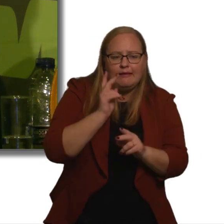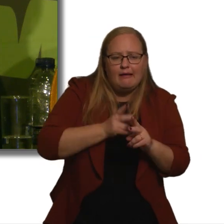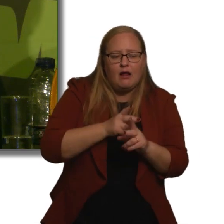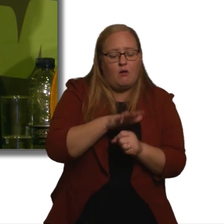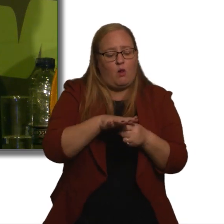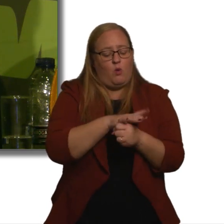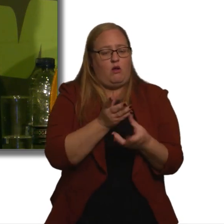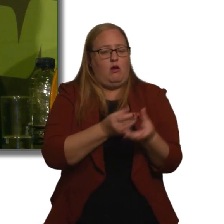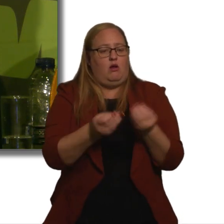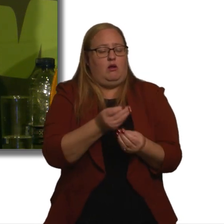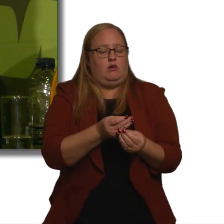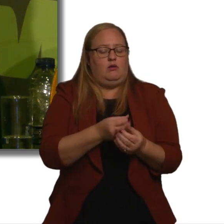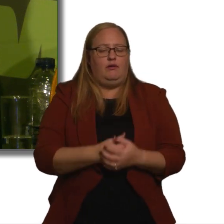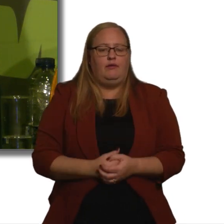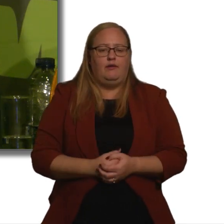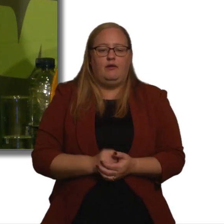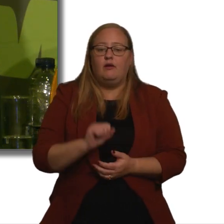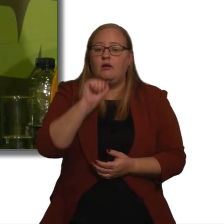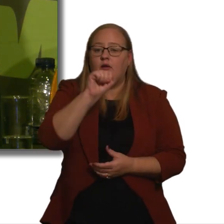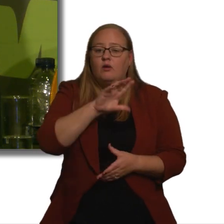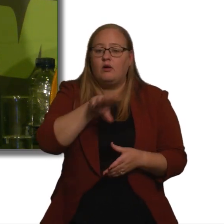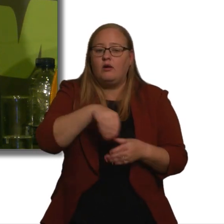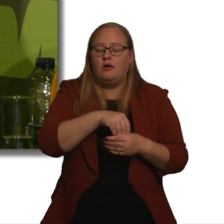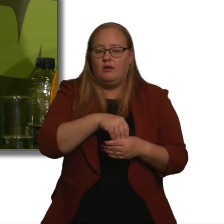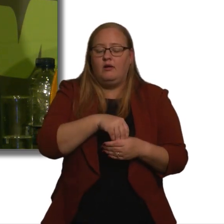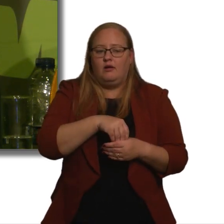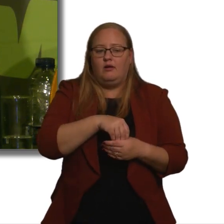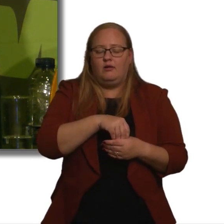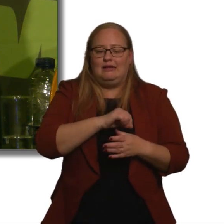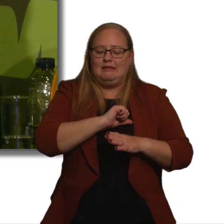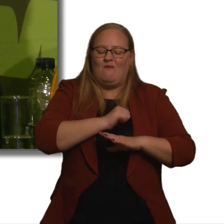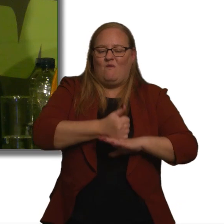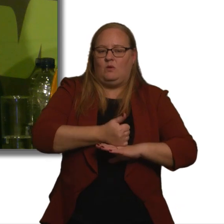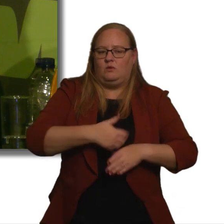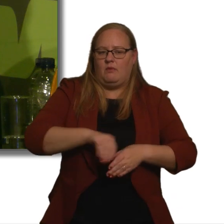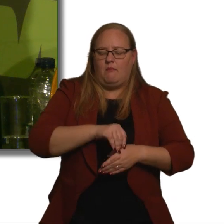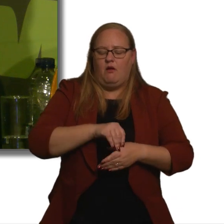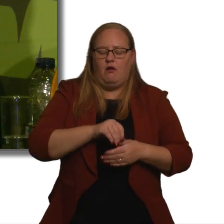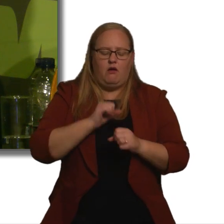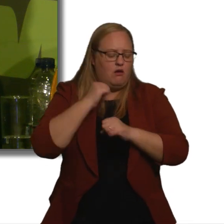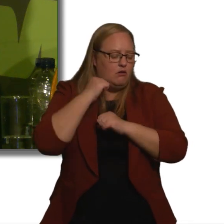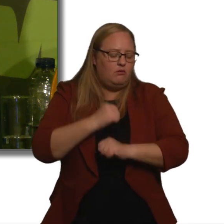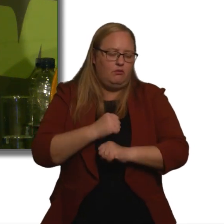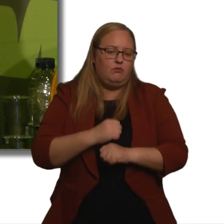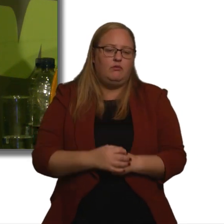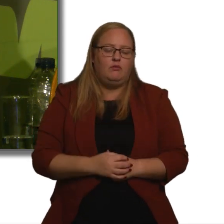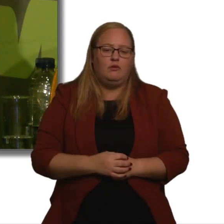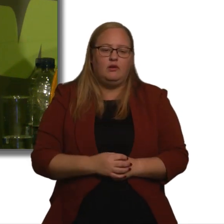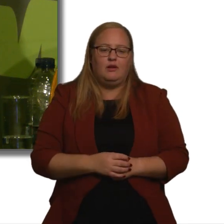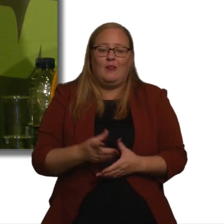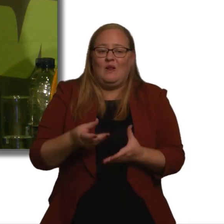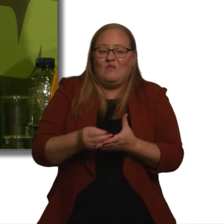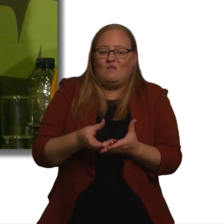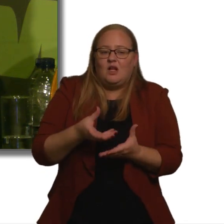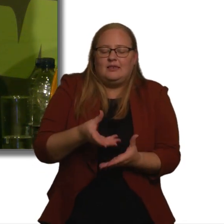Your society, as a founder member of this fund, is committed to its aims and the potential